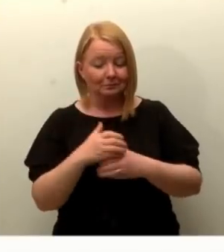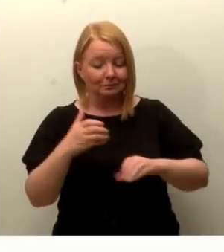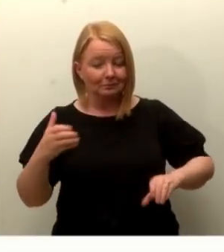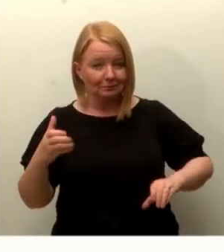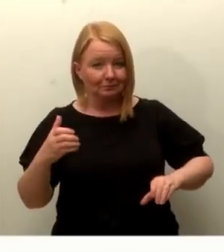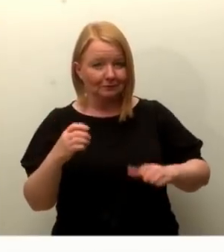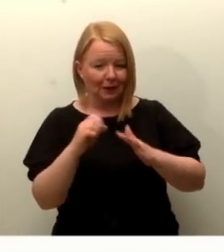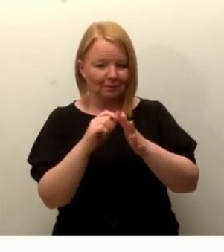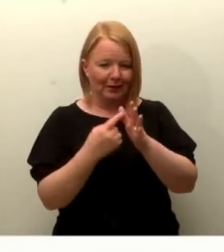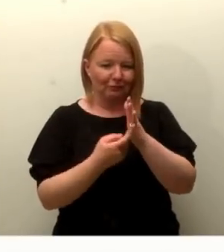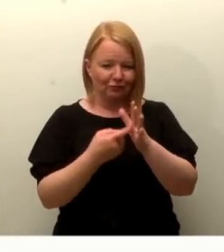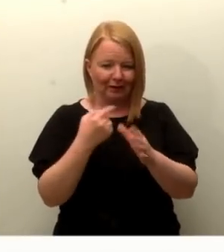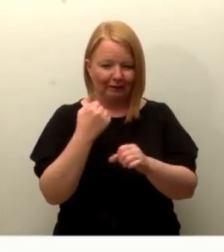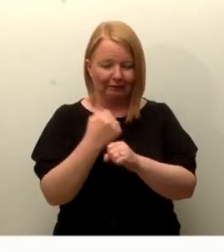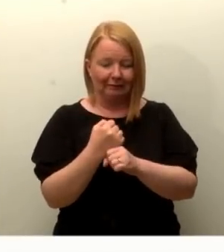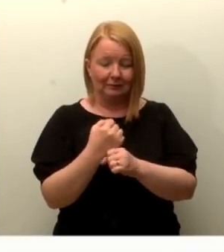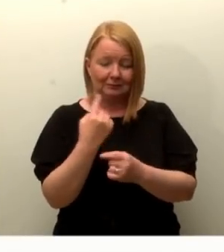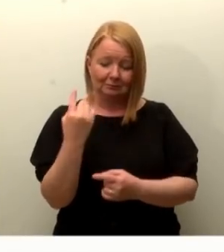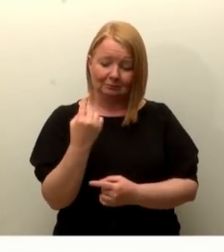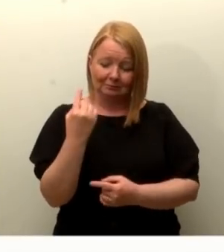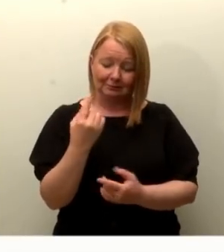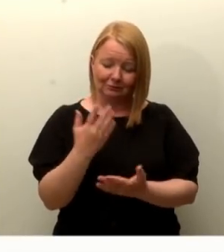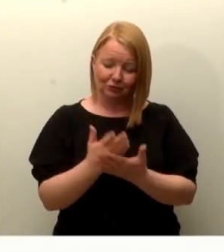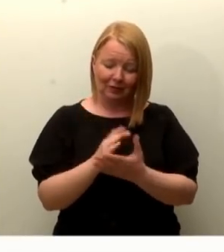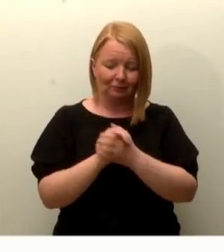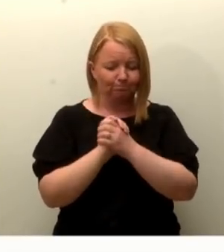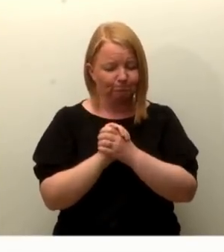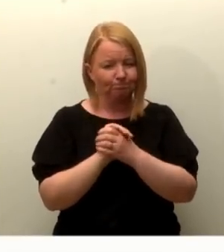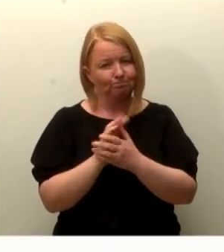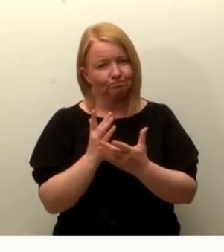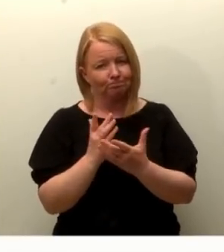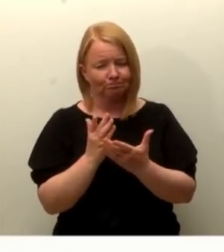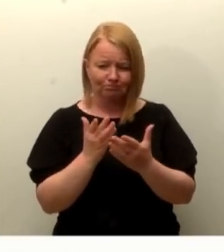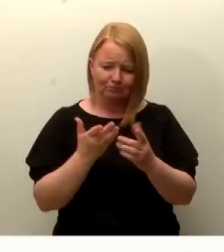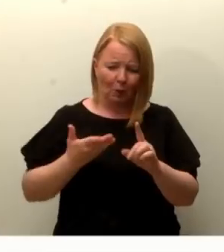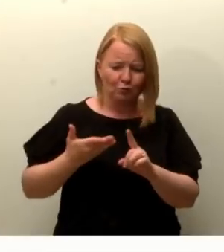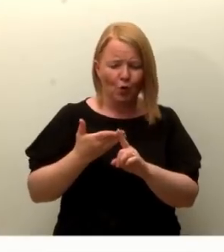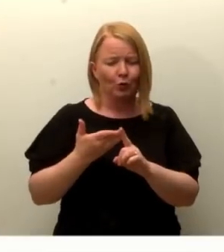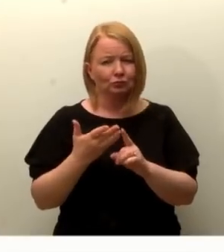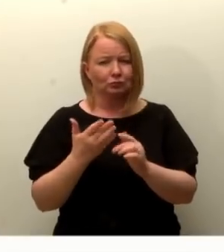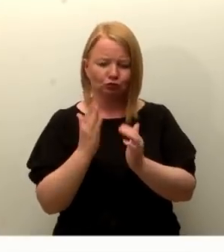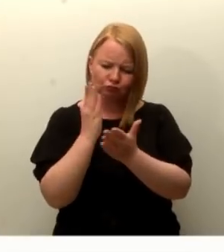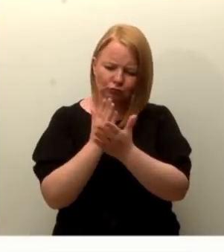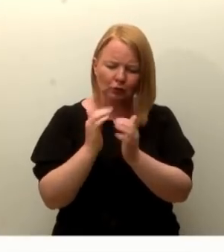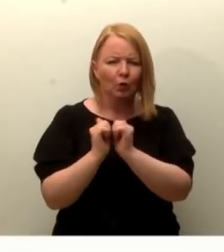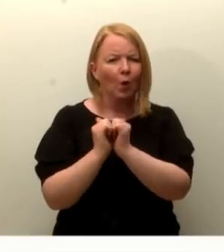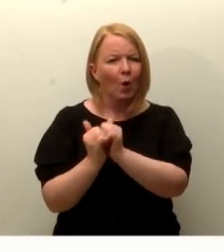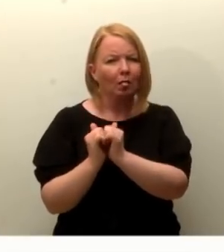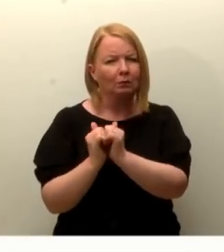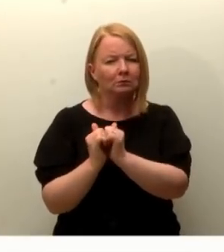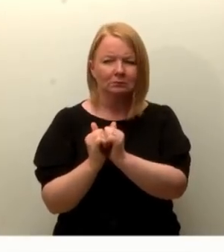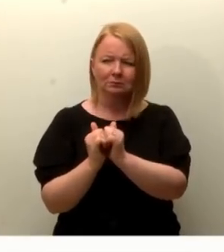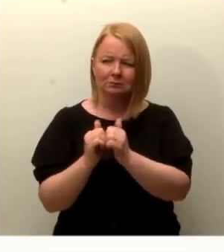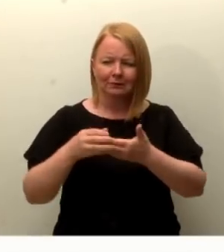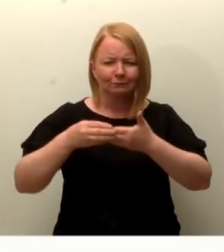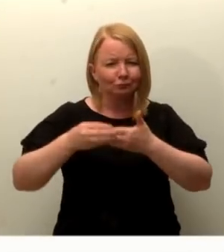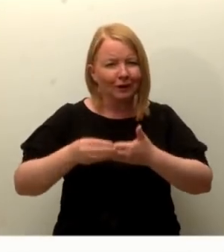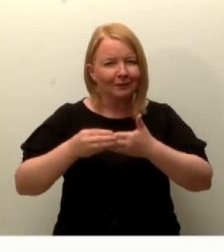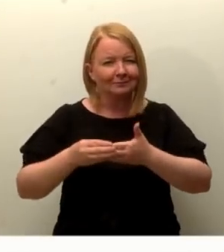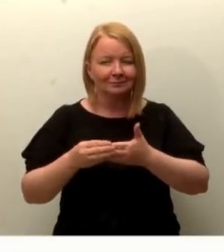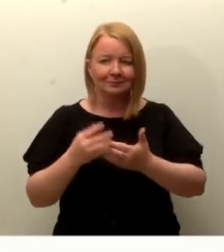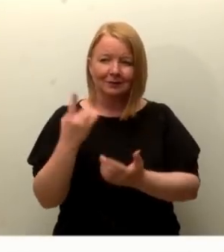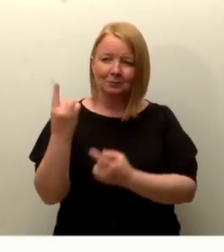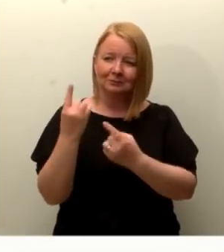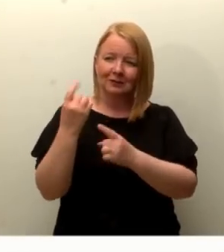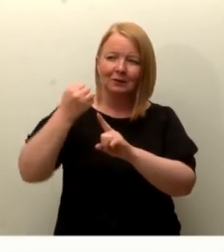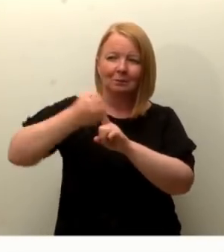his sincere and humble approach, became instantly a trusted colleague, a loyal friend, and a great